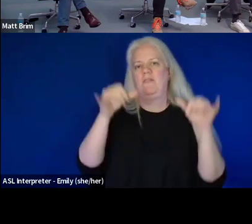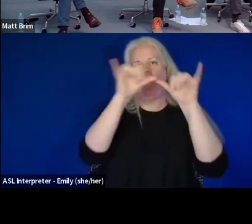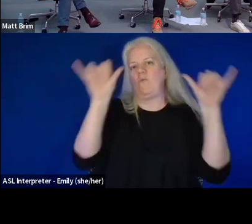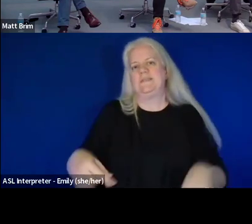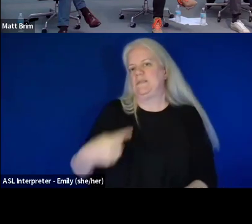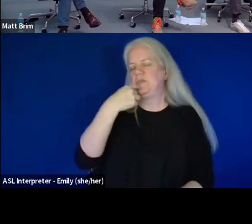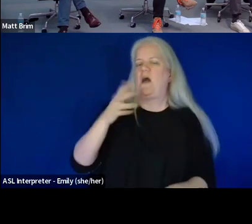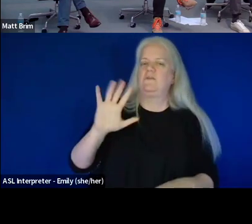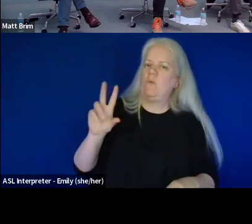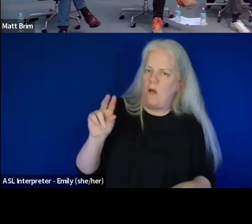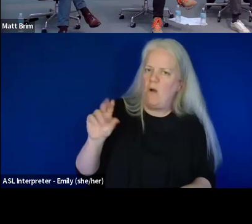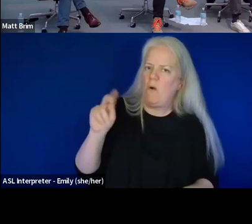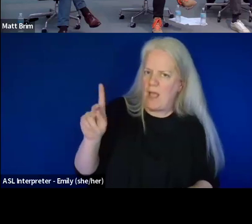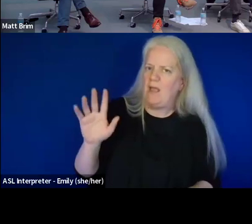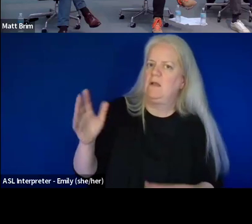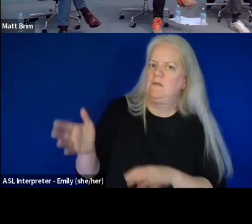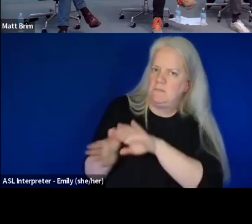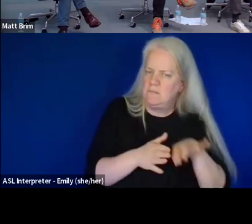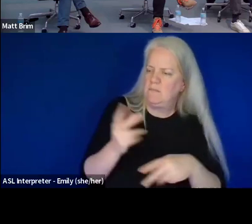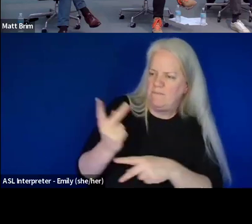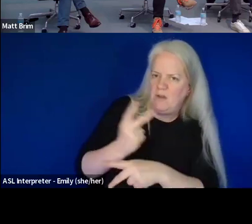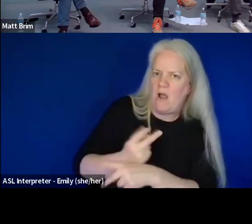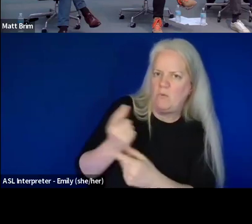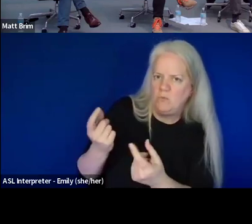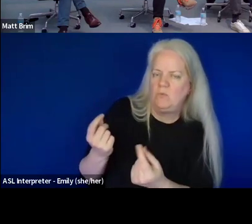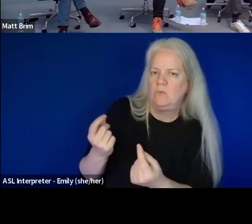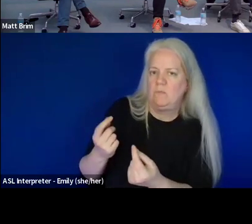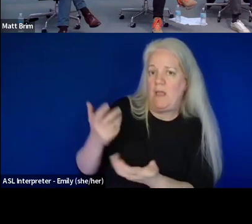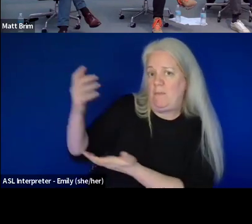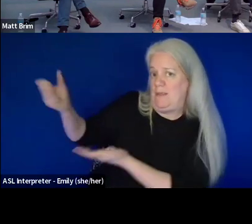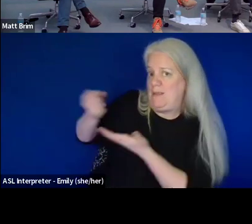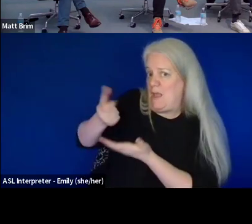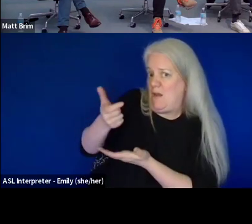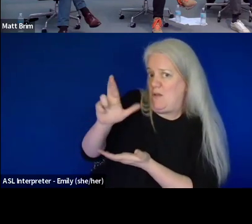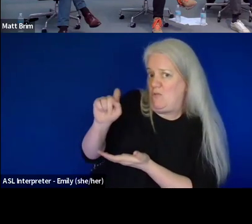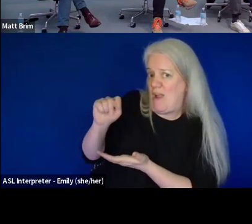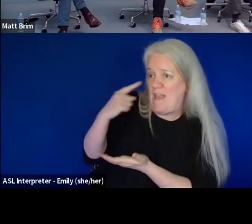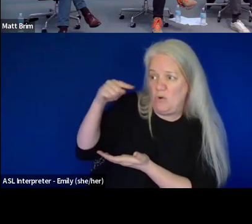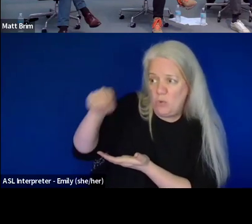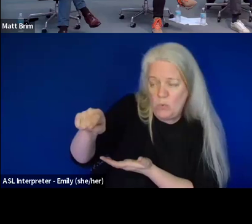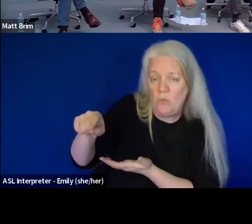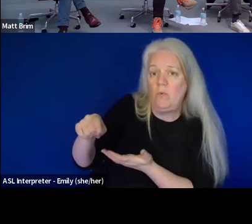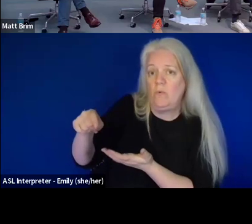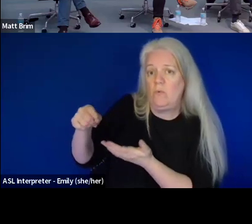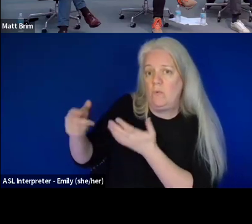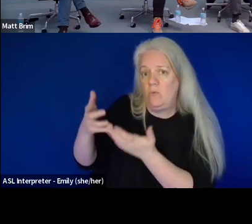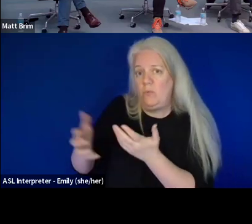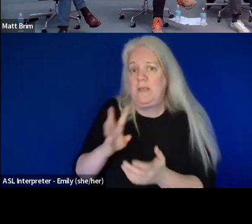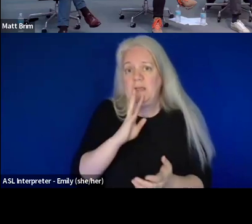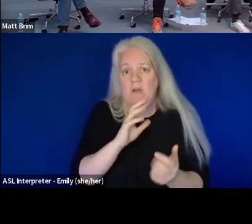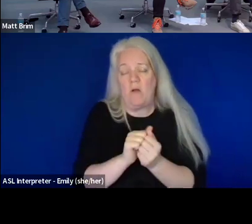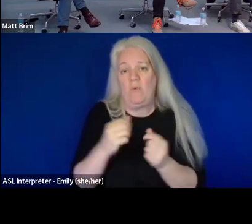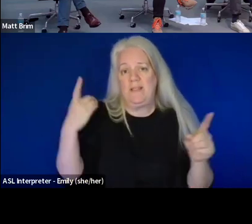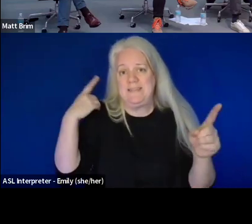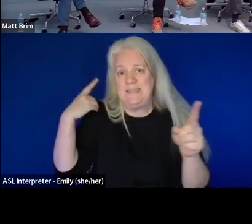be like, okay, what can we do to figure this out? Can we get a grant for you? Can we get like can we go talk to like deans or